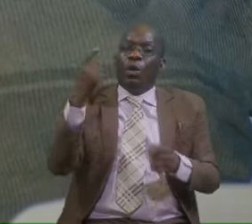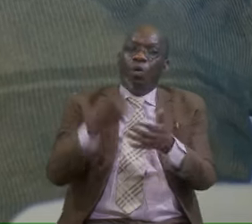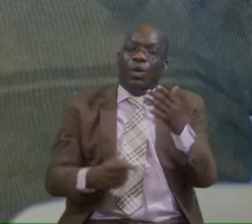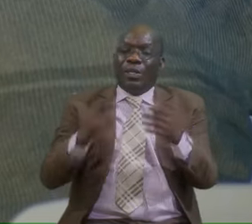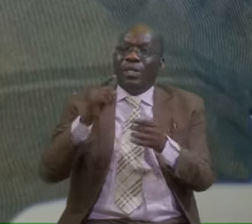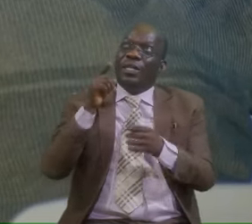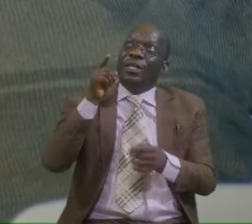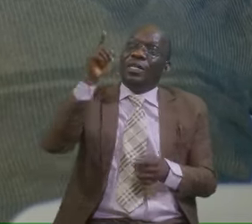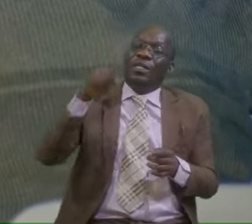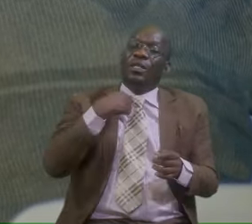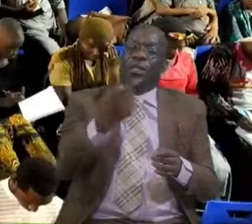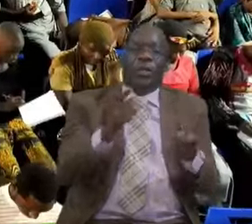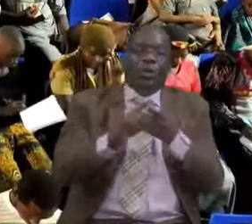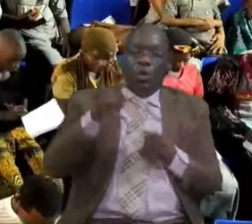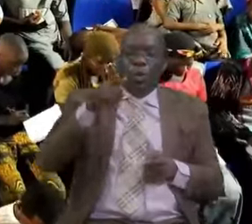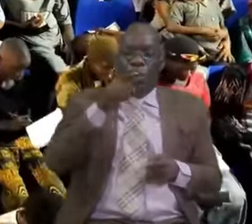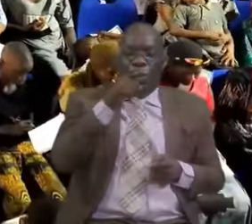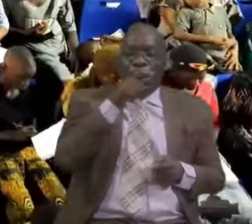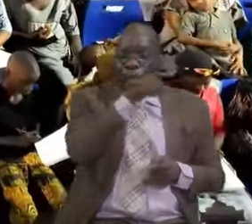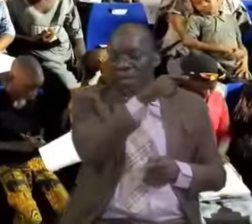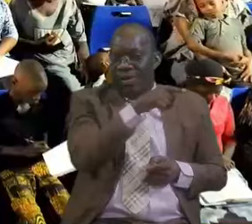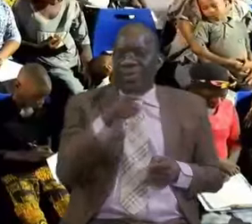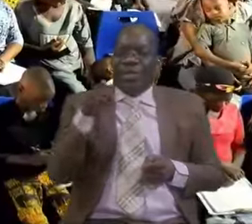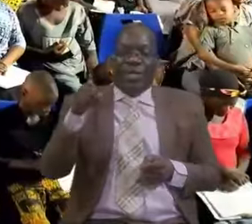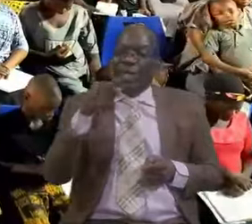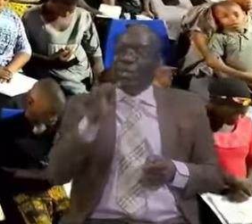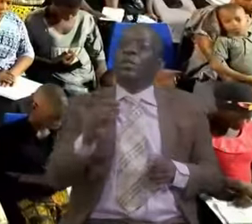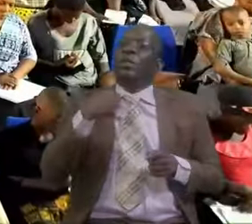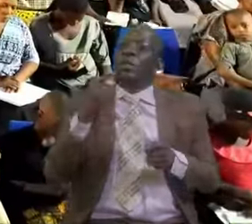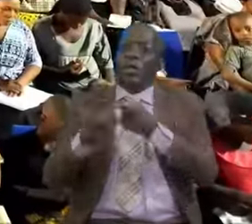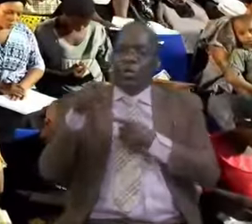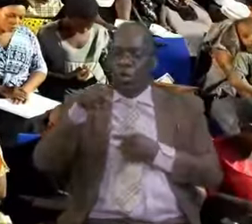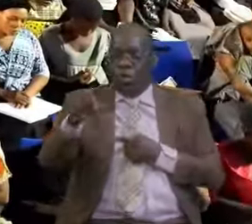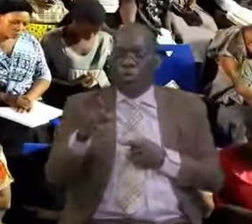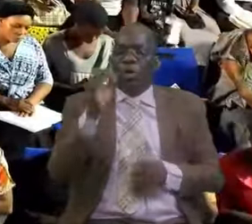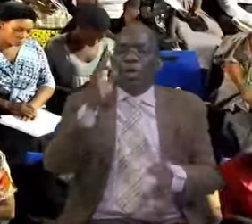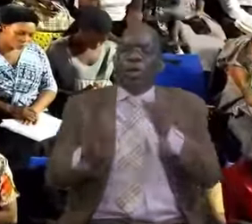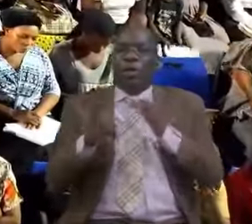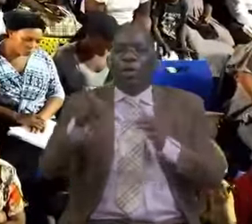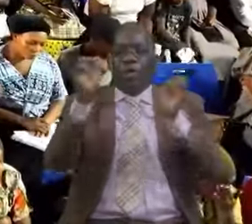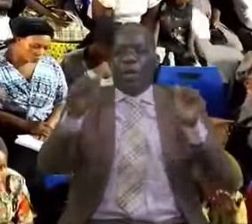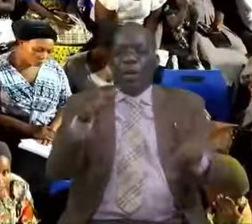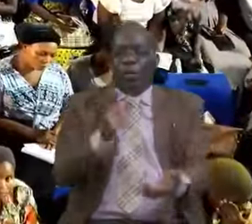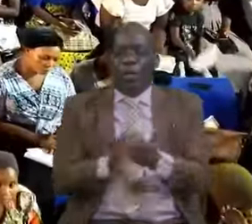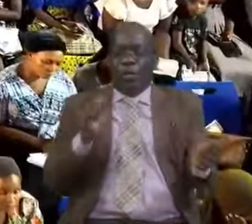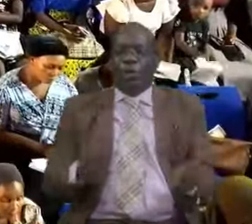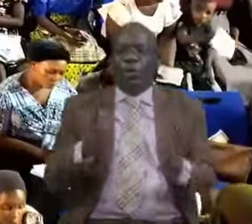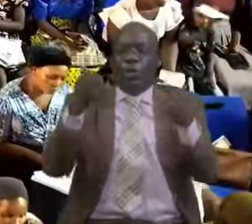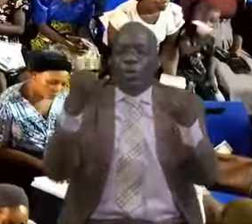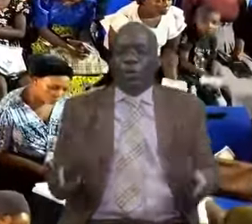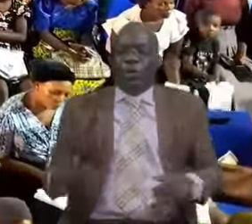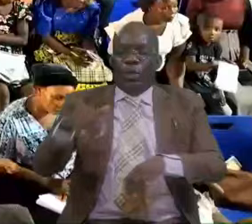him, he's saying unto you, if thou canst believe tonight,